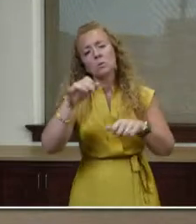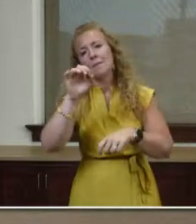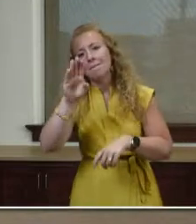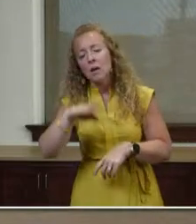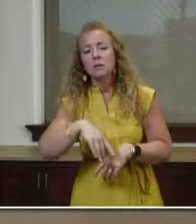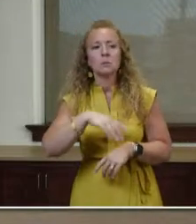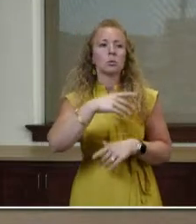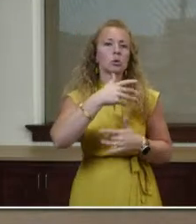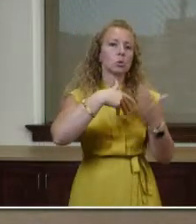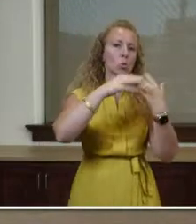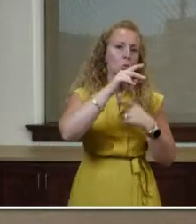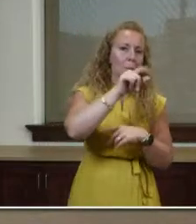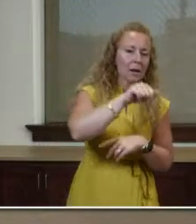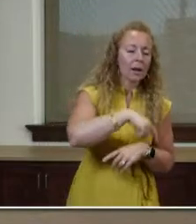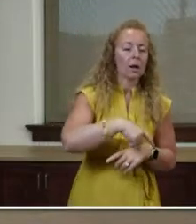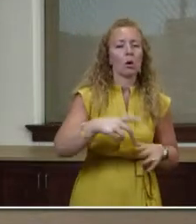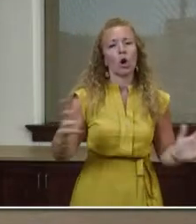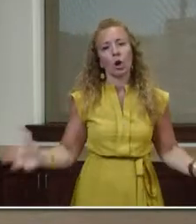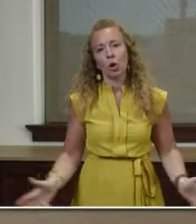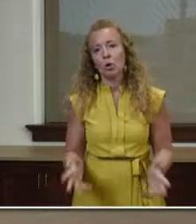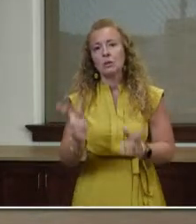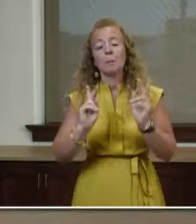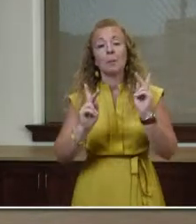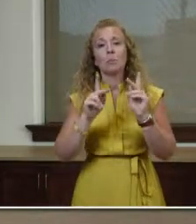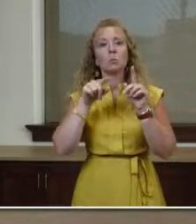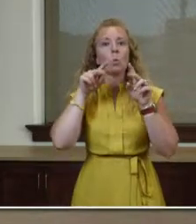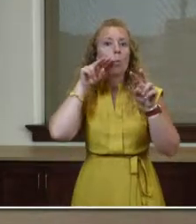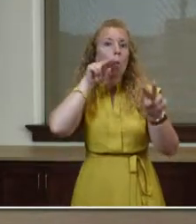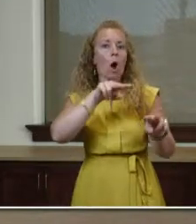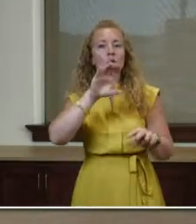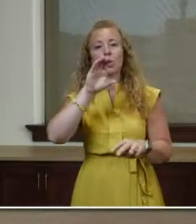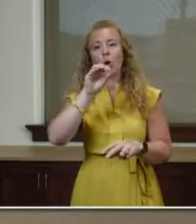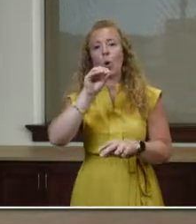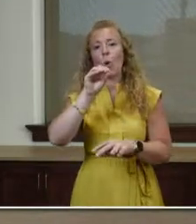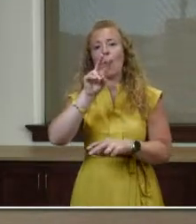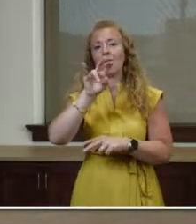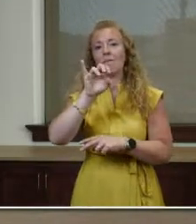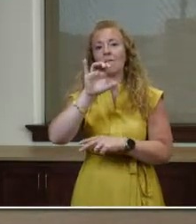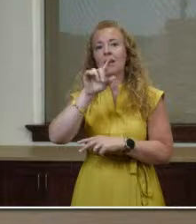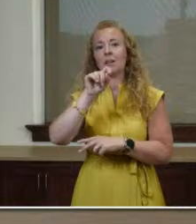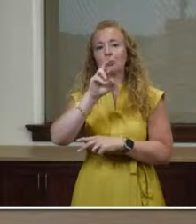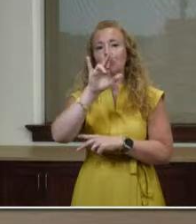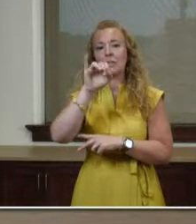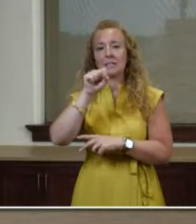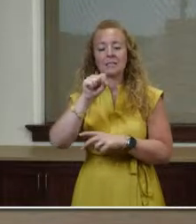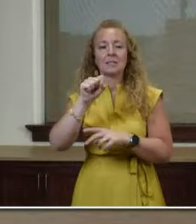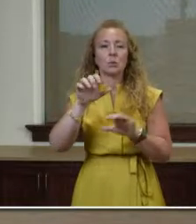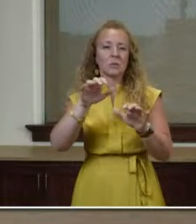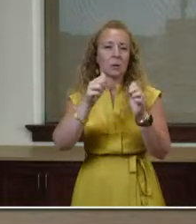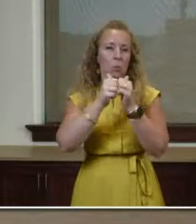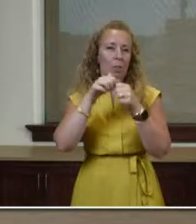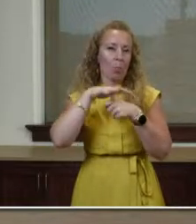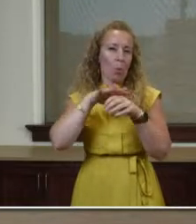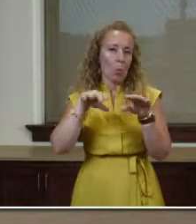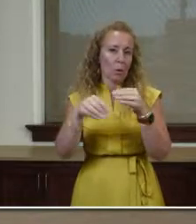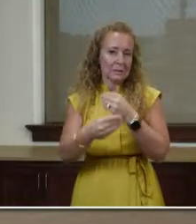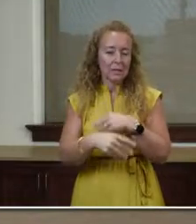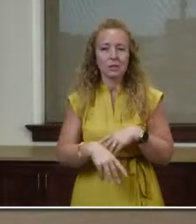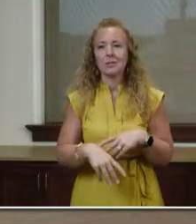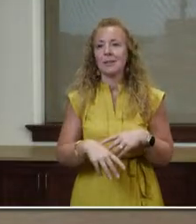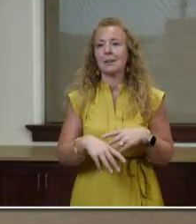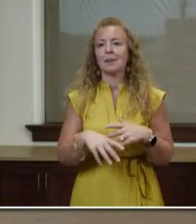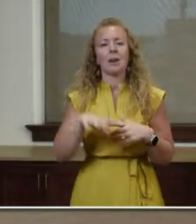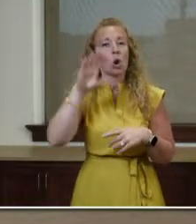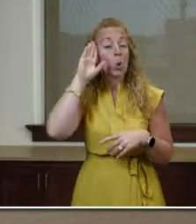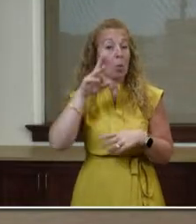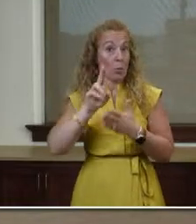media. We have been promoting our videos, co-victories that we did with a local organization. I